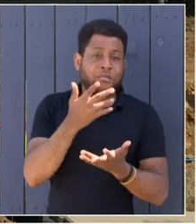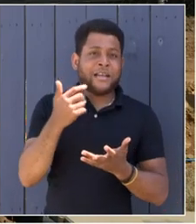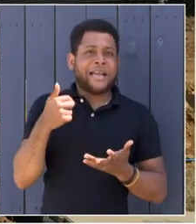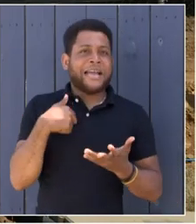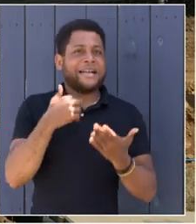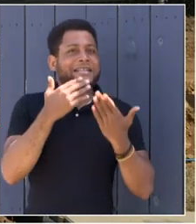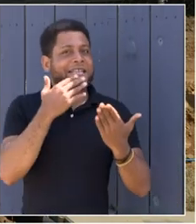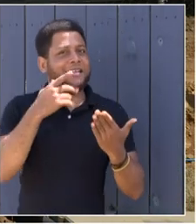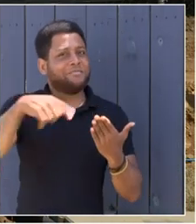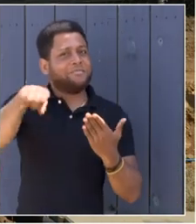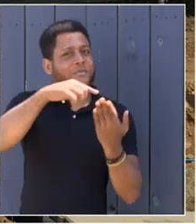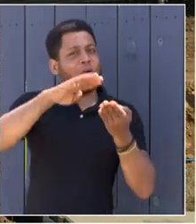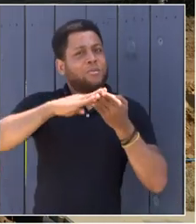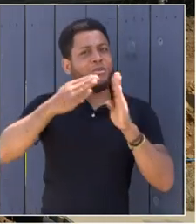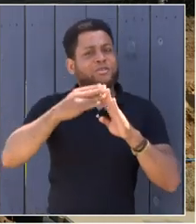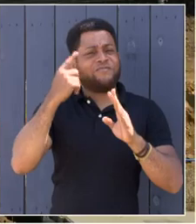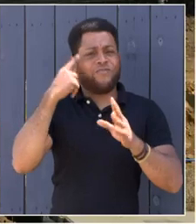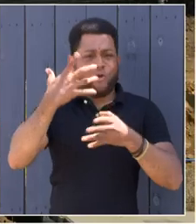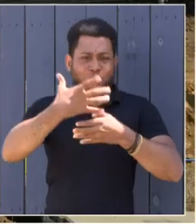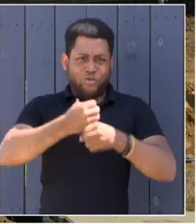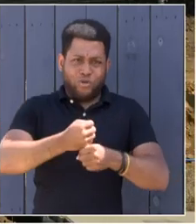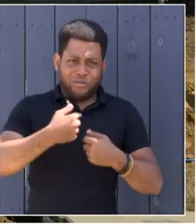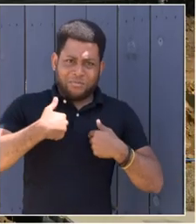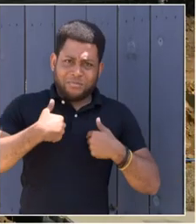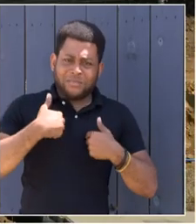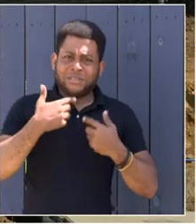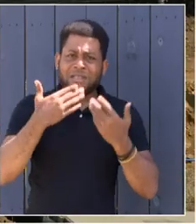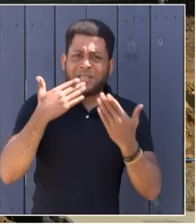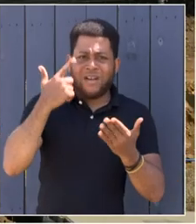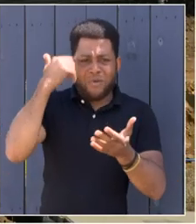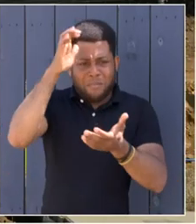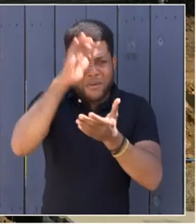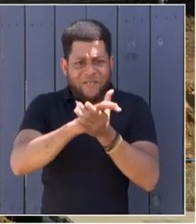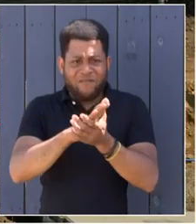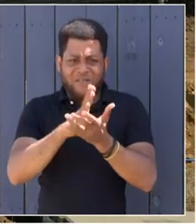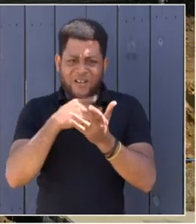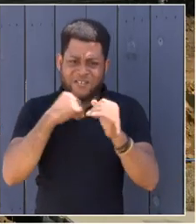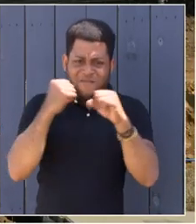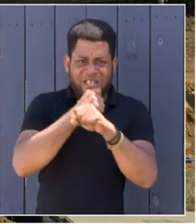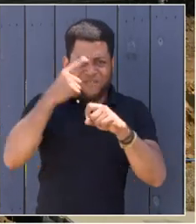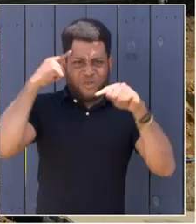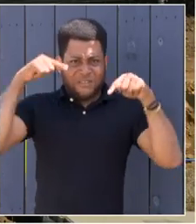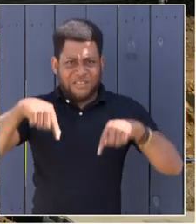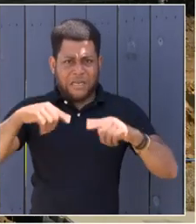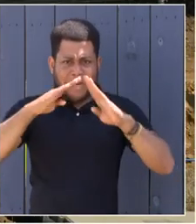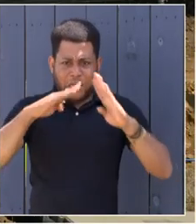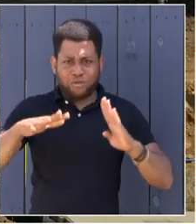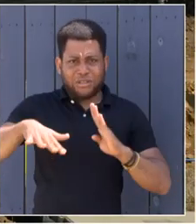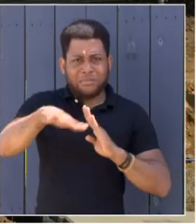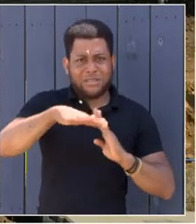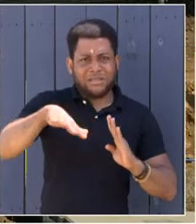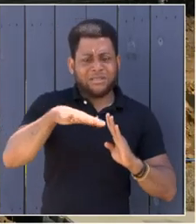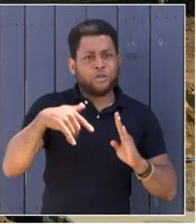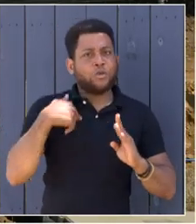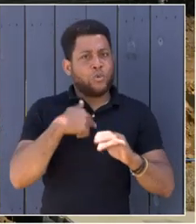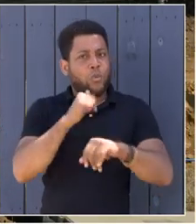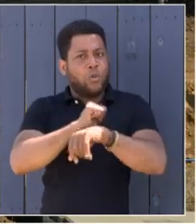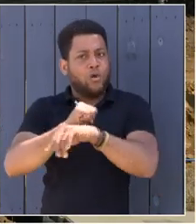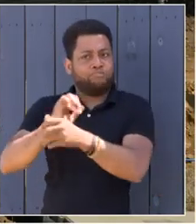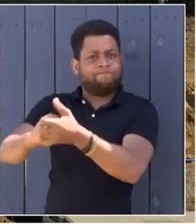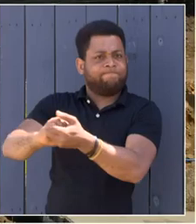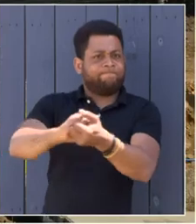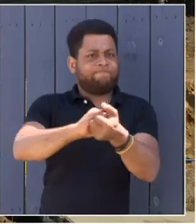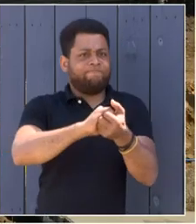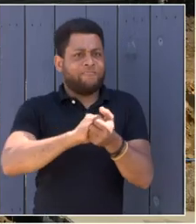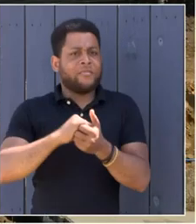for this neighborhood, because when we all work together, we not only get economic development, but we get economic